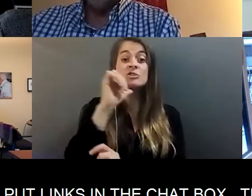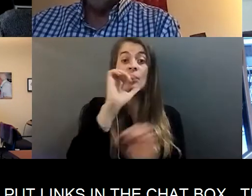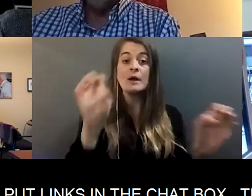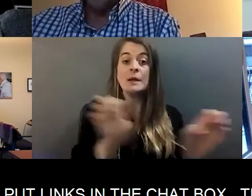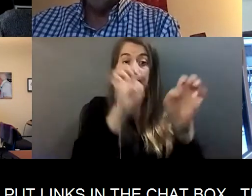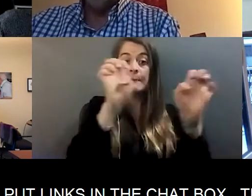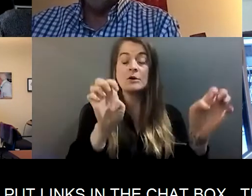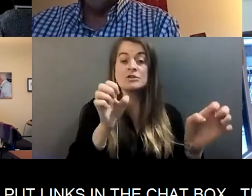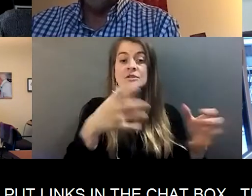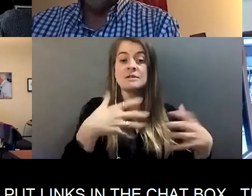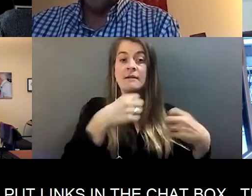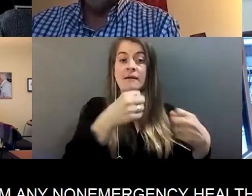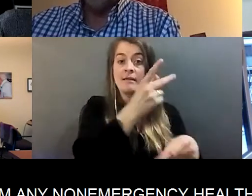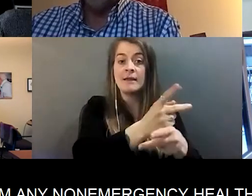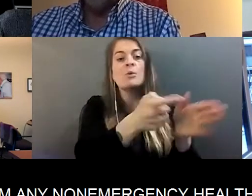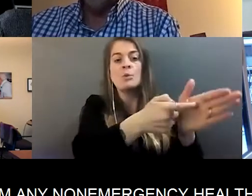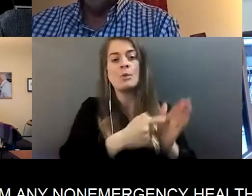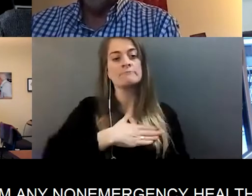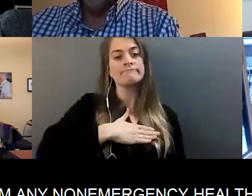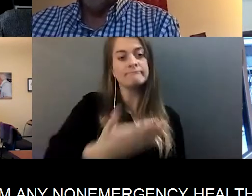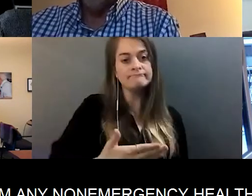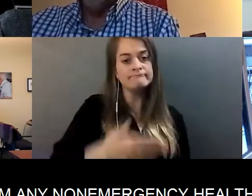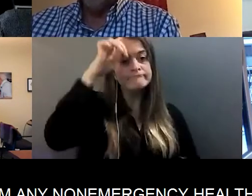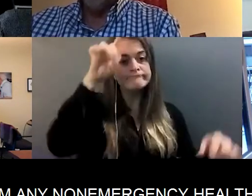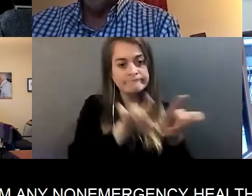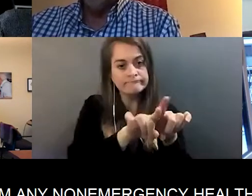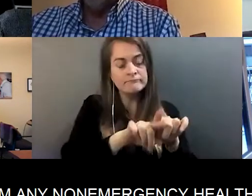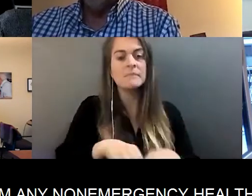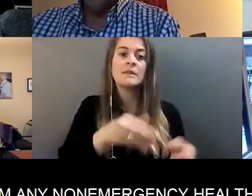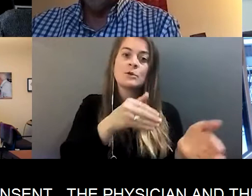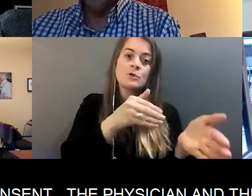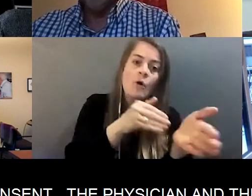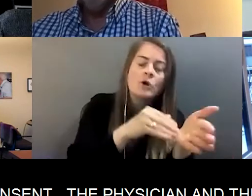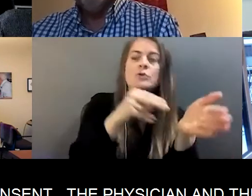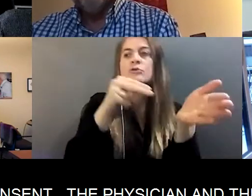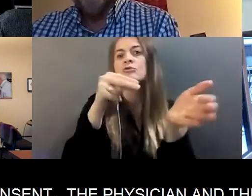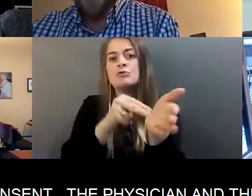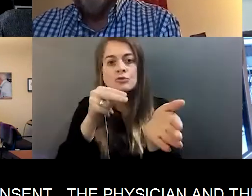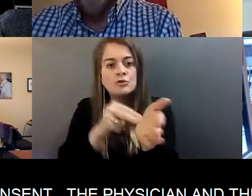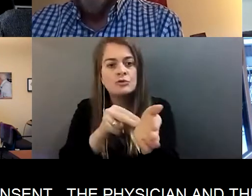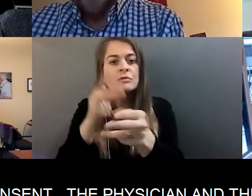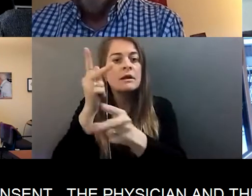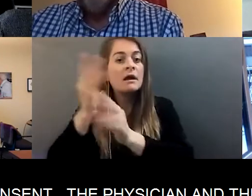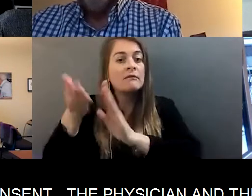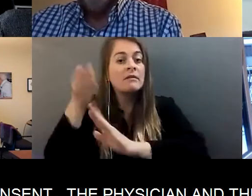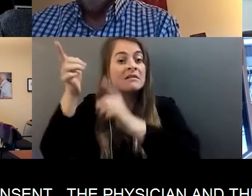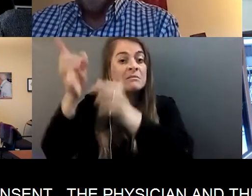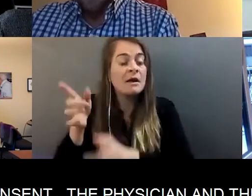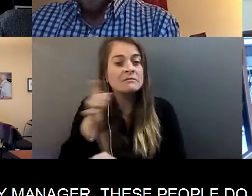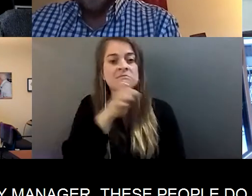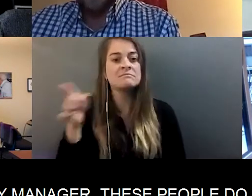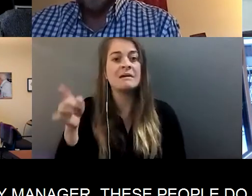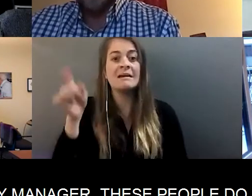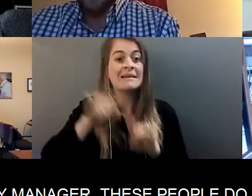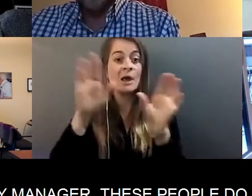healthcare treatment requires consent. And the physician, the nurse, the care facility manager, these people do not